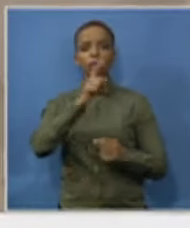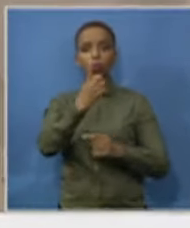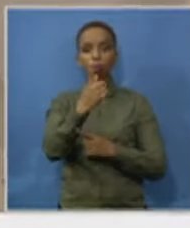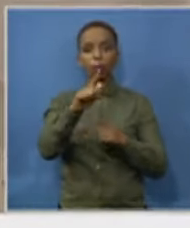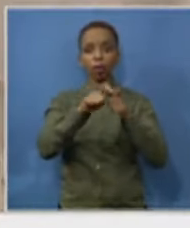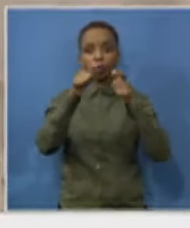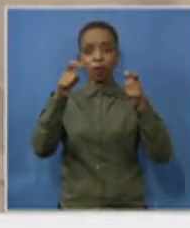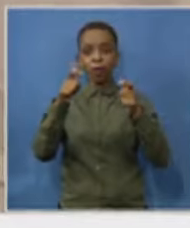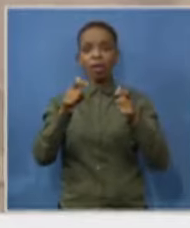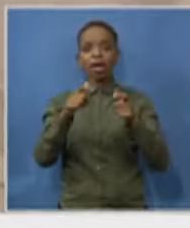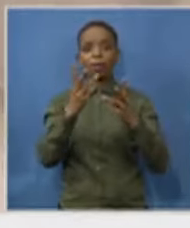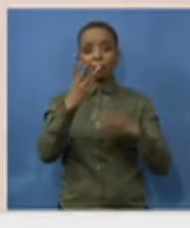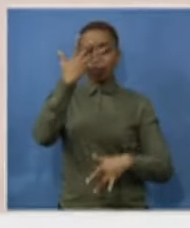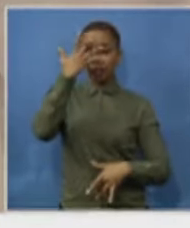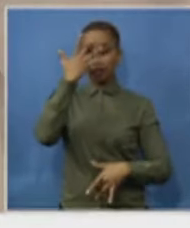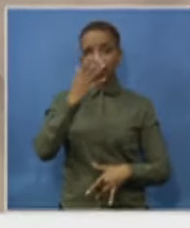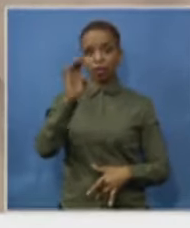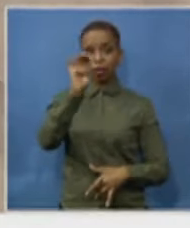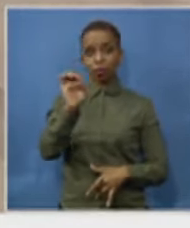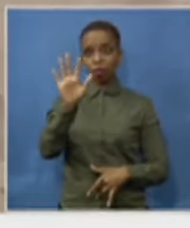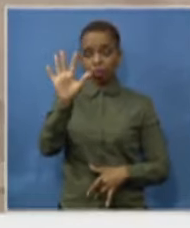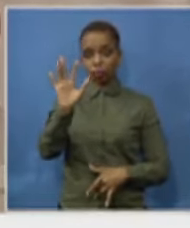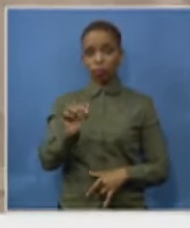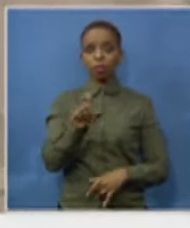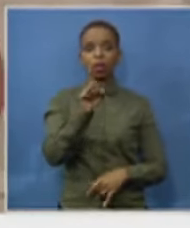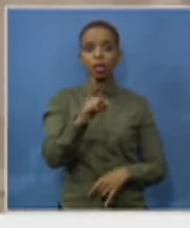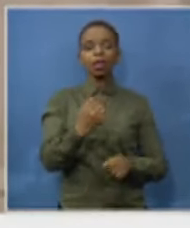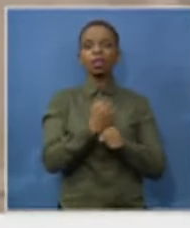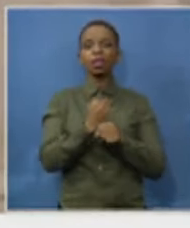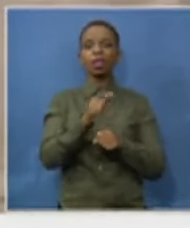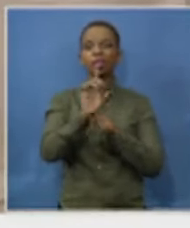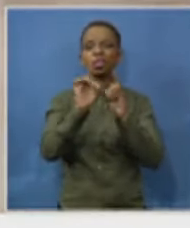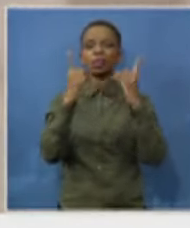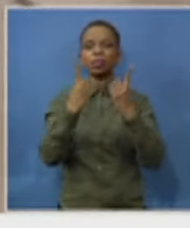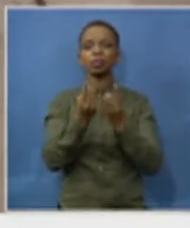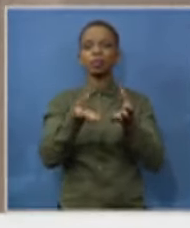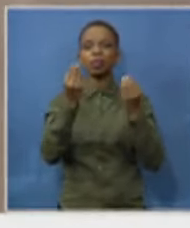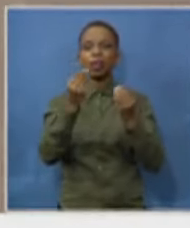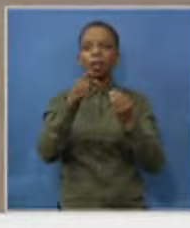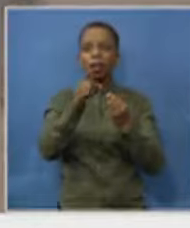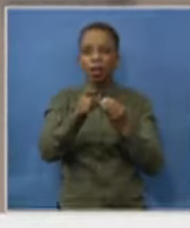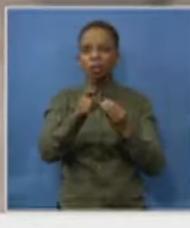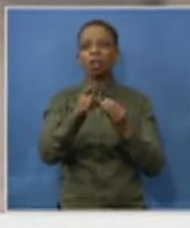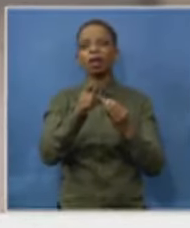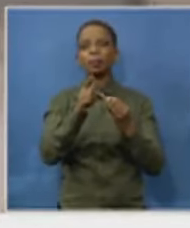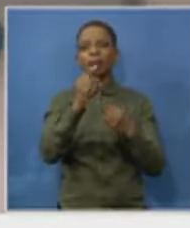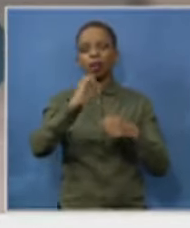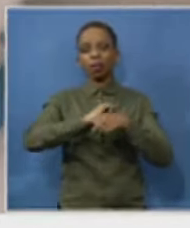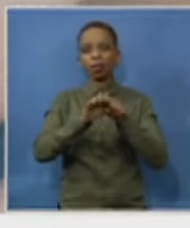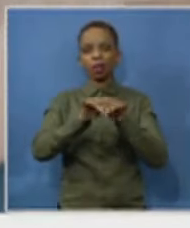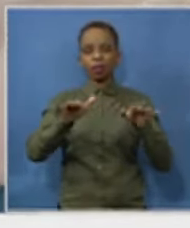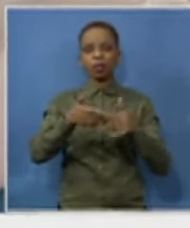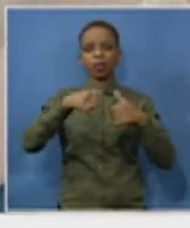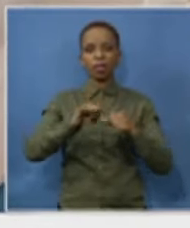Europe. She was one of 10 health workers in her department to contract the virus and spent 1 month recovering from it